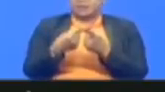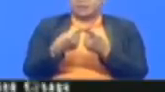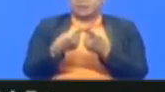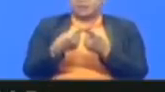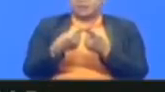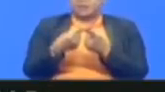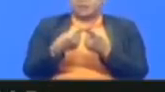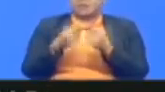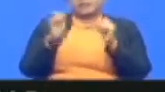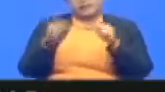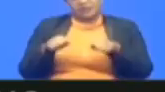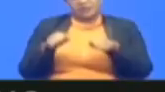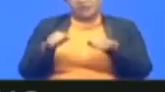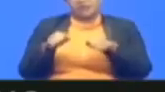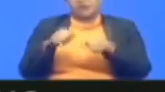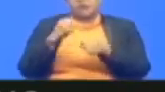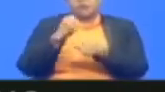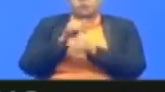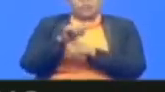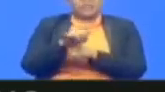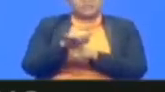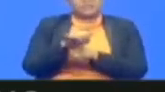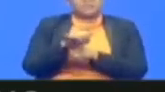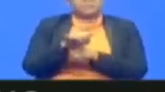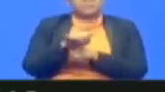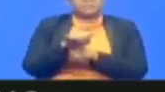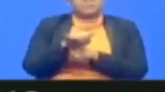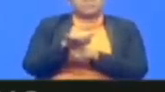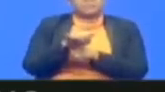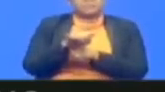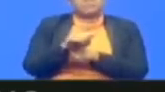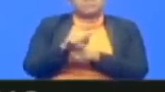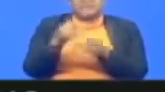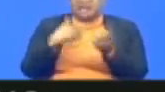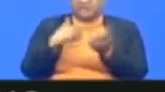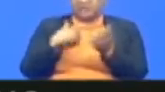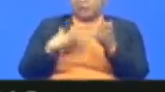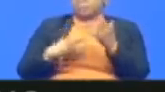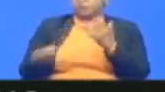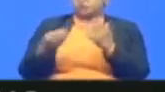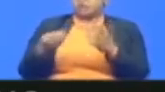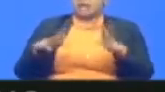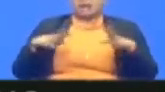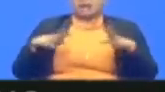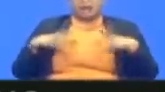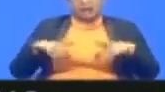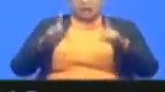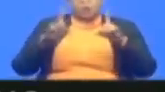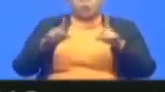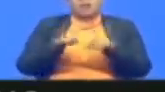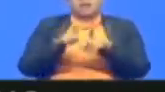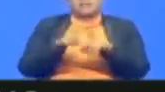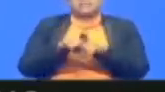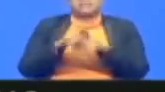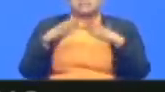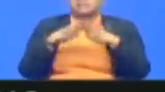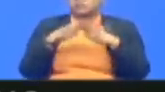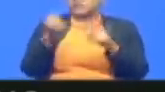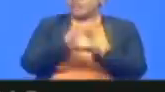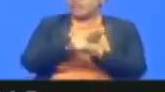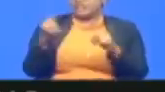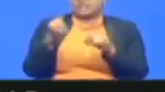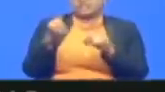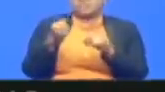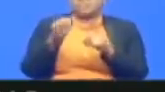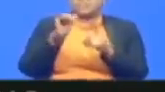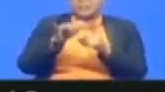they can access that rape. The petitioners had filed to have abortion permitted in cases such as sexual violence. The court ruled abortion in